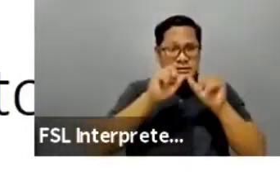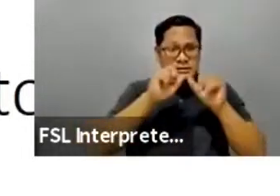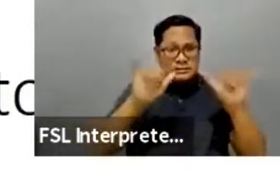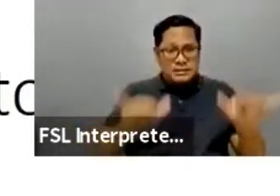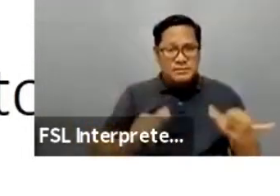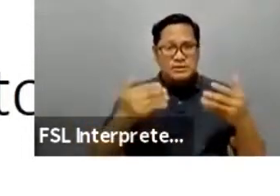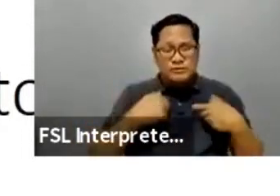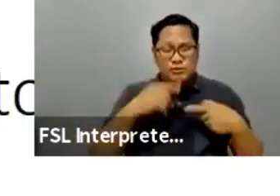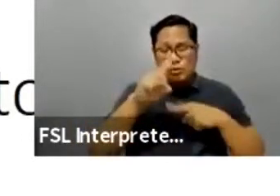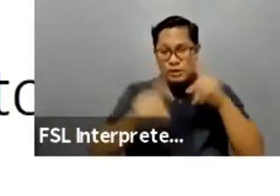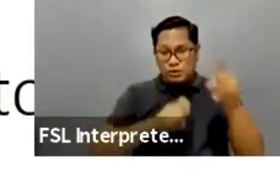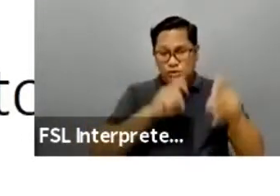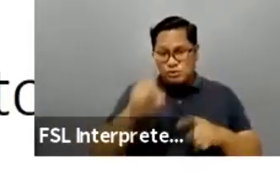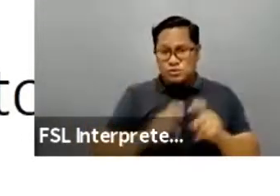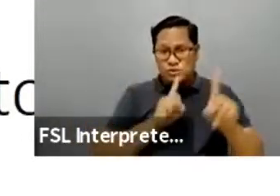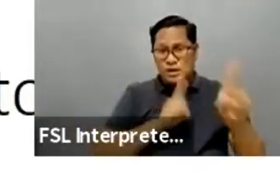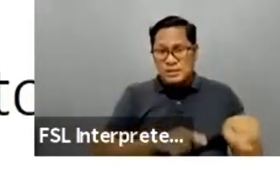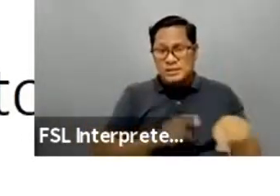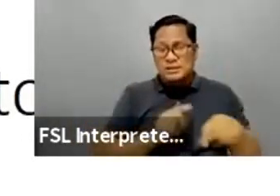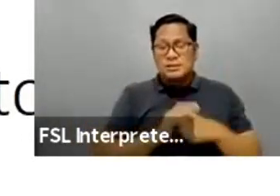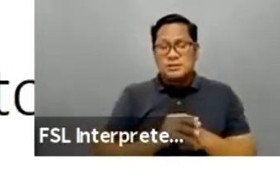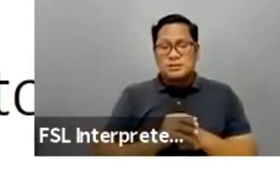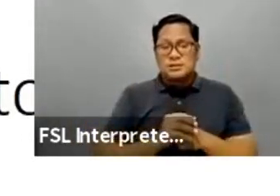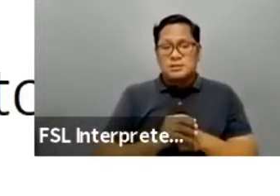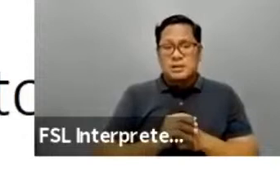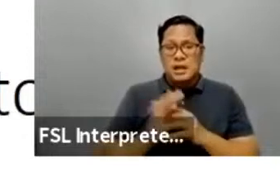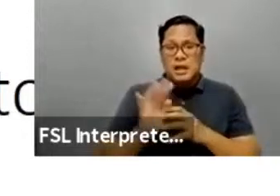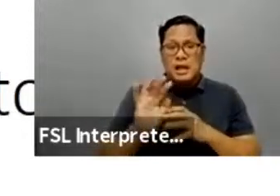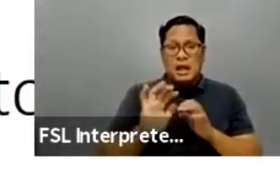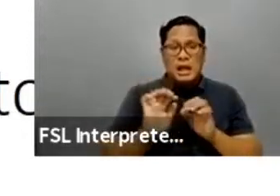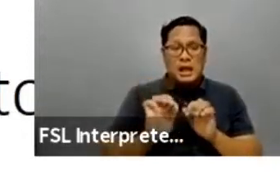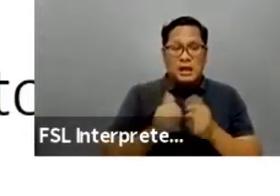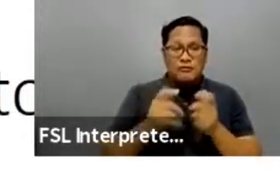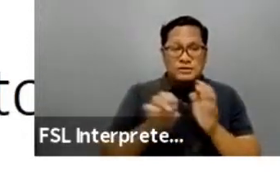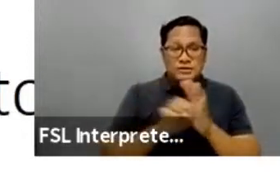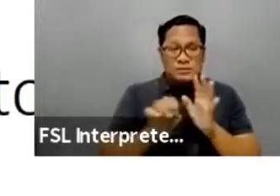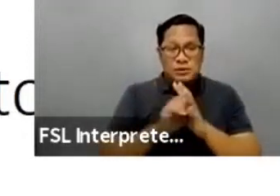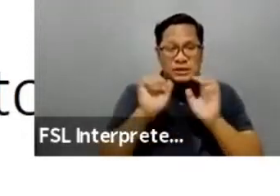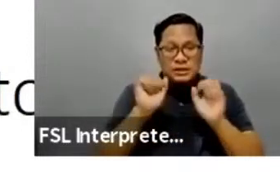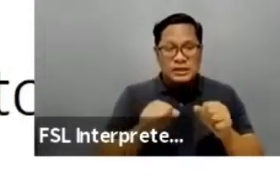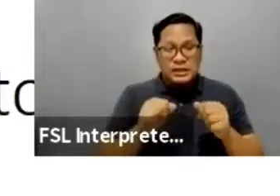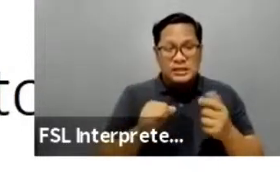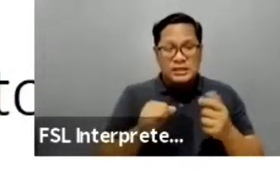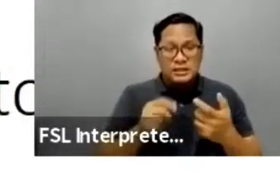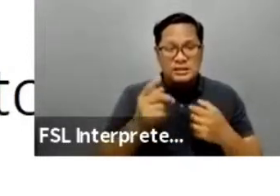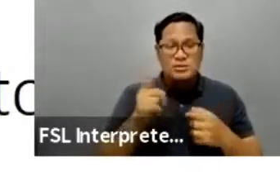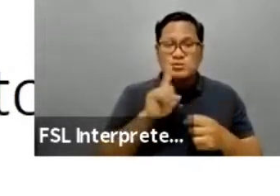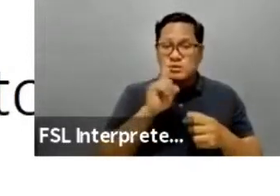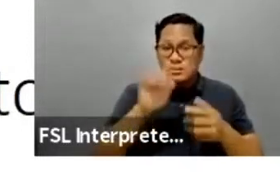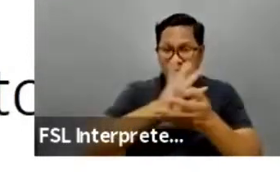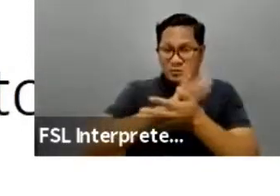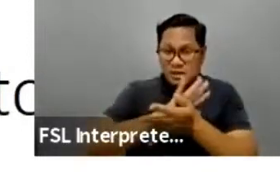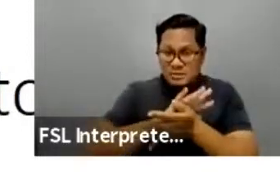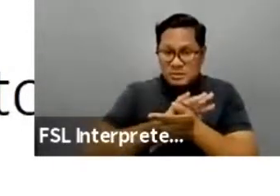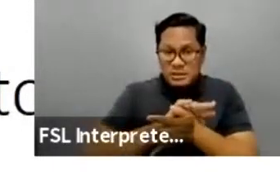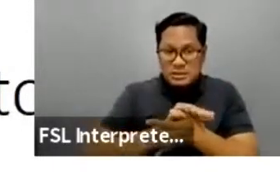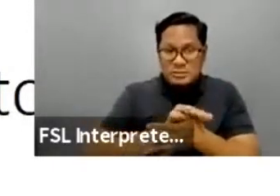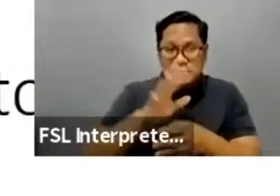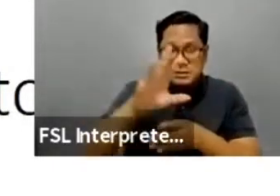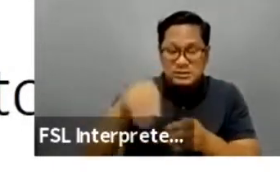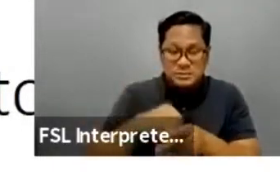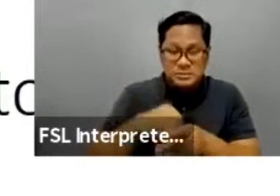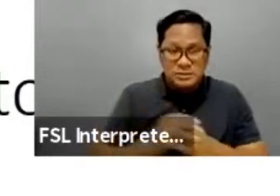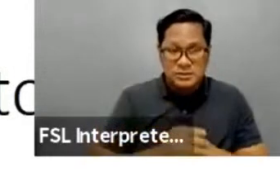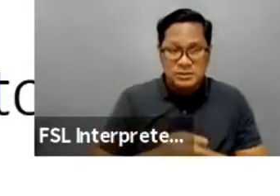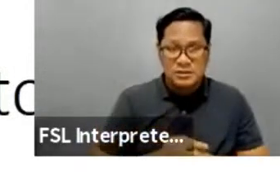ba? How do you weatherproof your health system from internal, external threats? The pandemic would be one of them